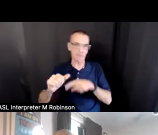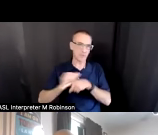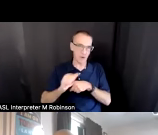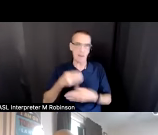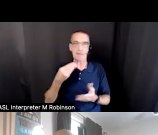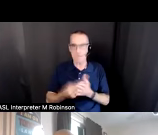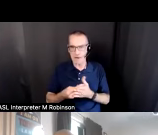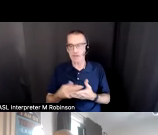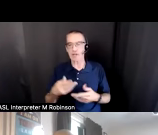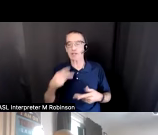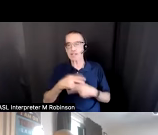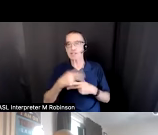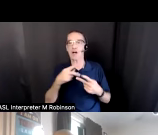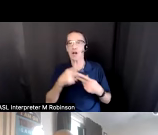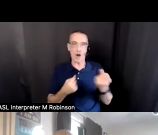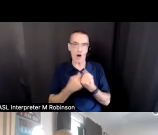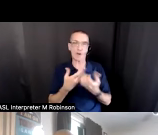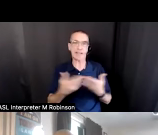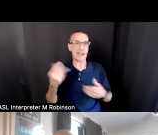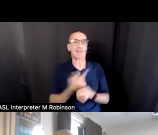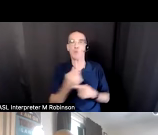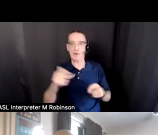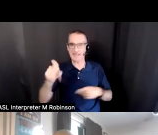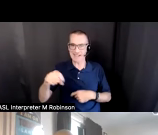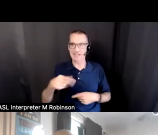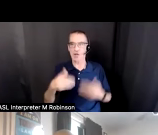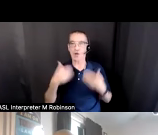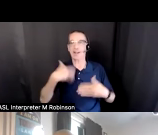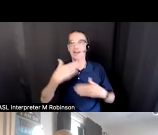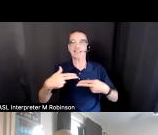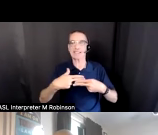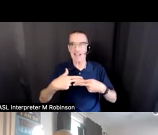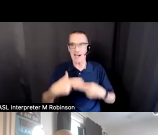money. These are the concrete things that everybody needs. We can go ahead to the next slide.